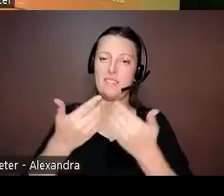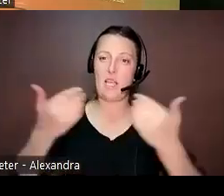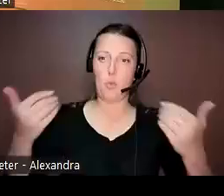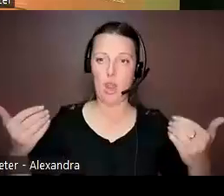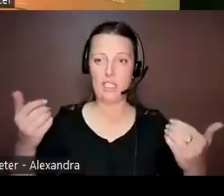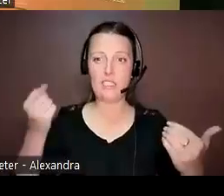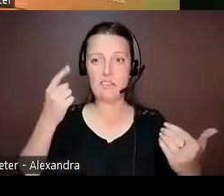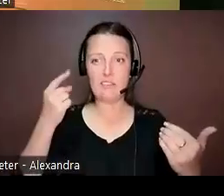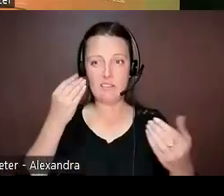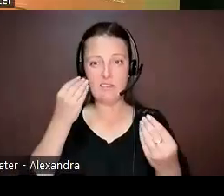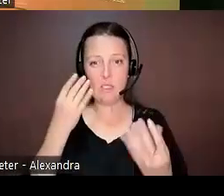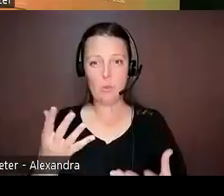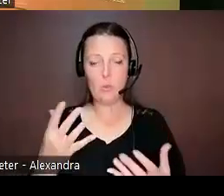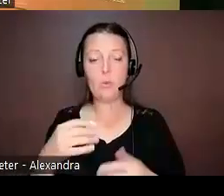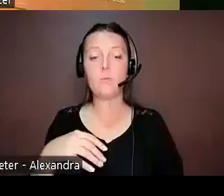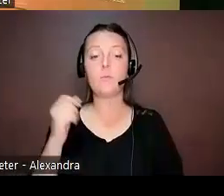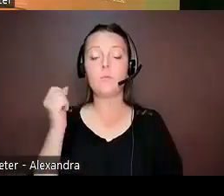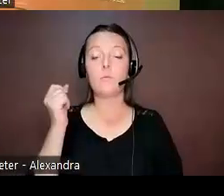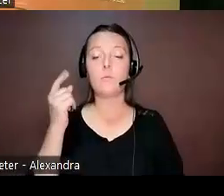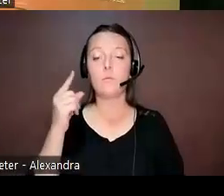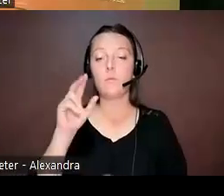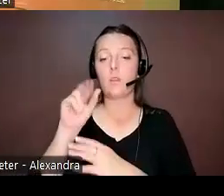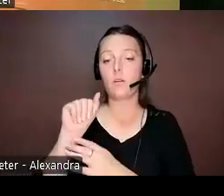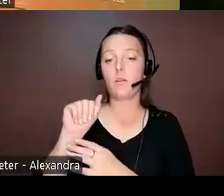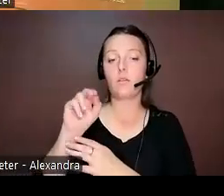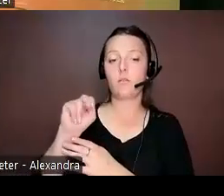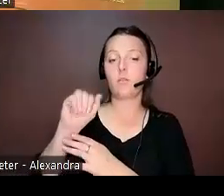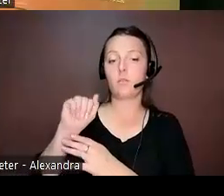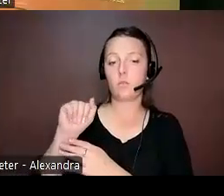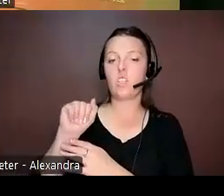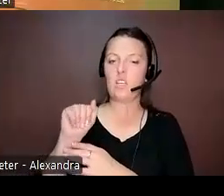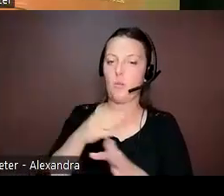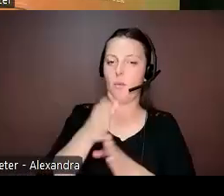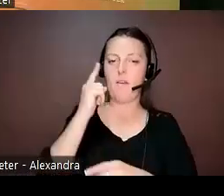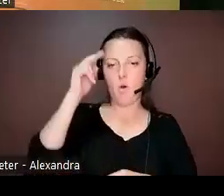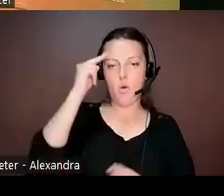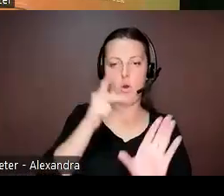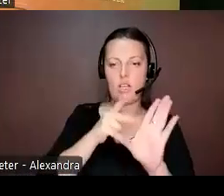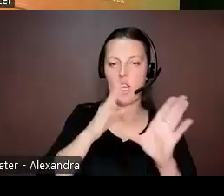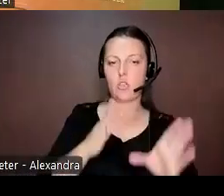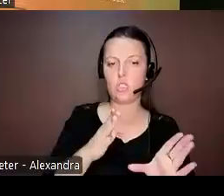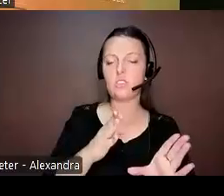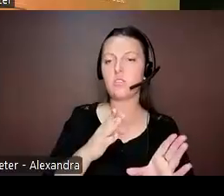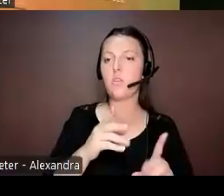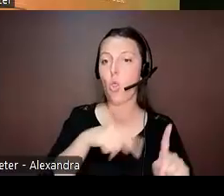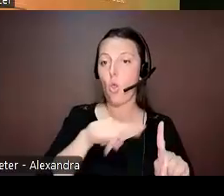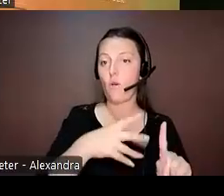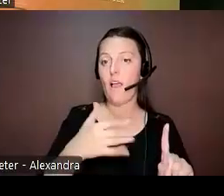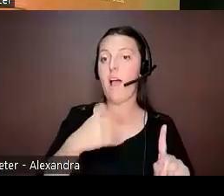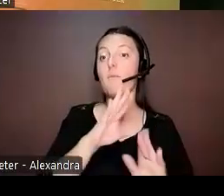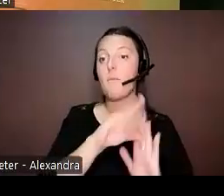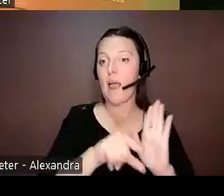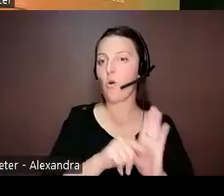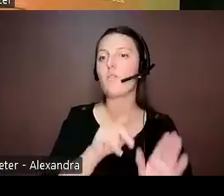is primarily for the neuropsychiatrists, those who have background in psychiatry, versus Society